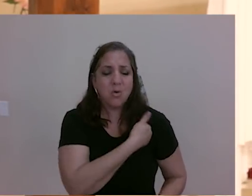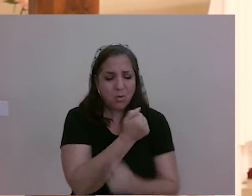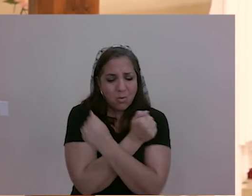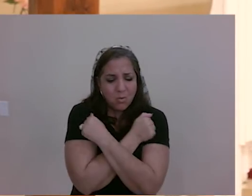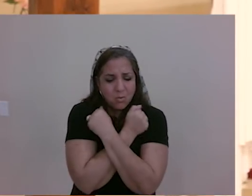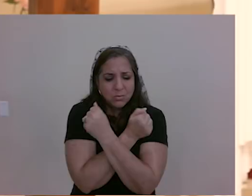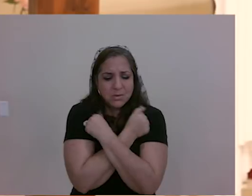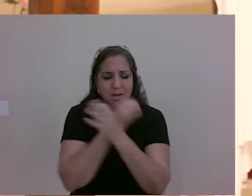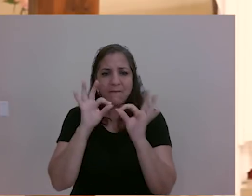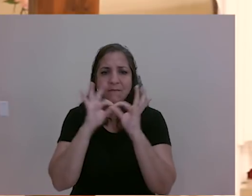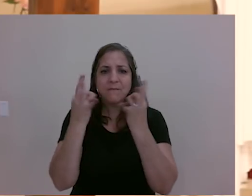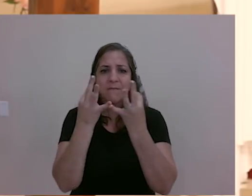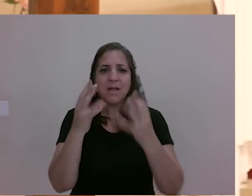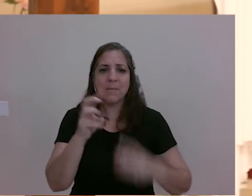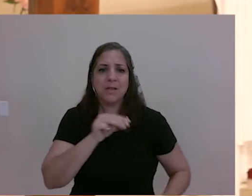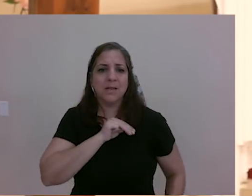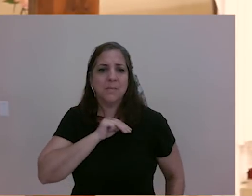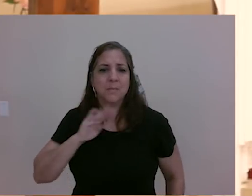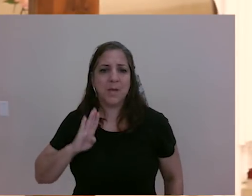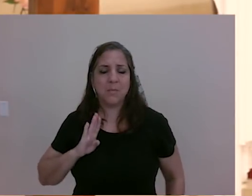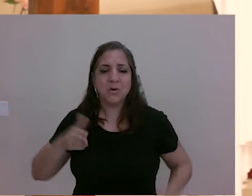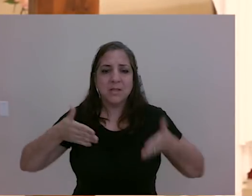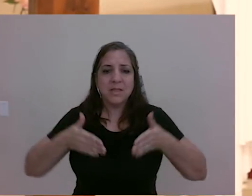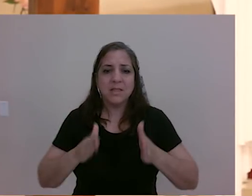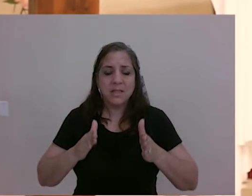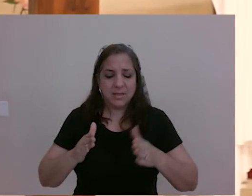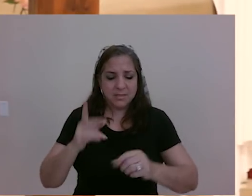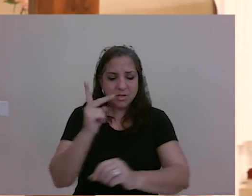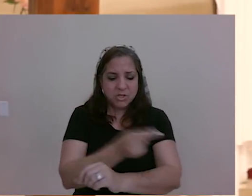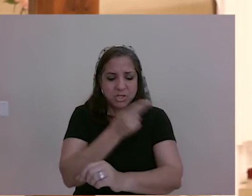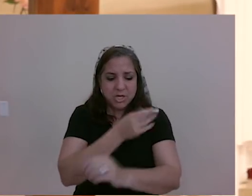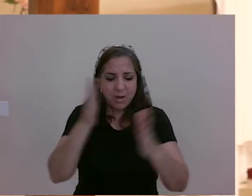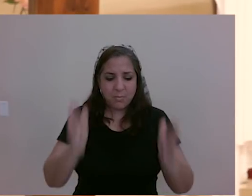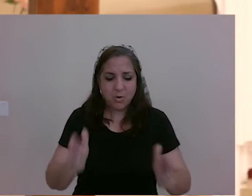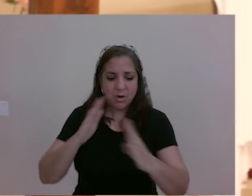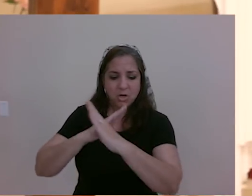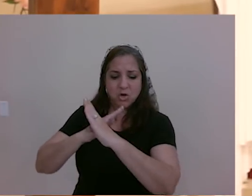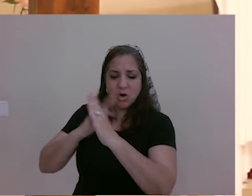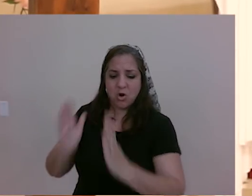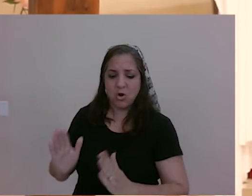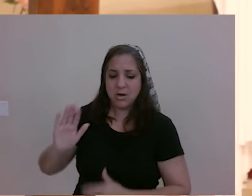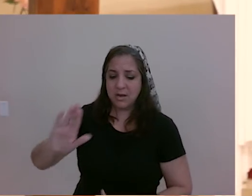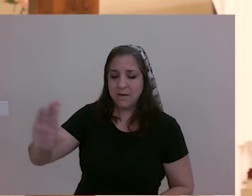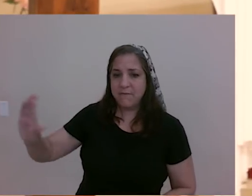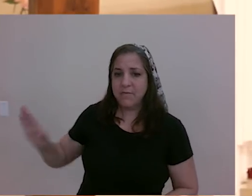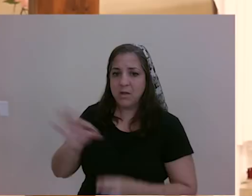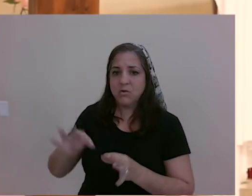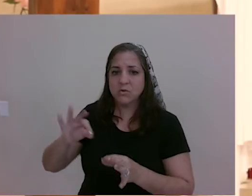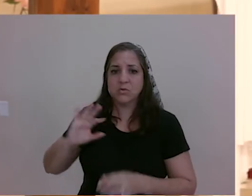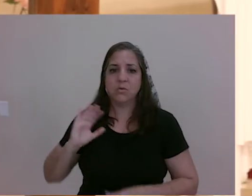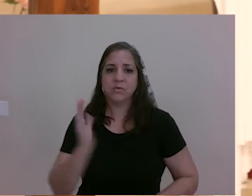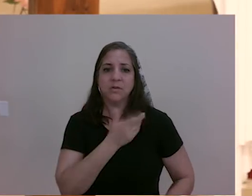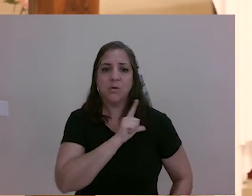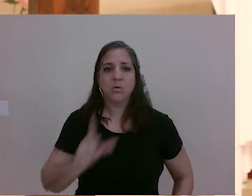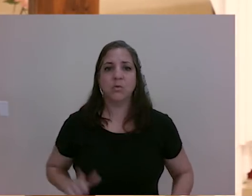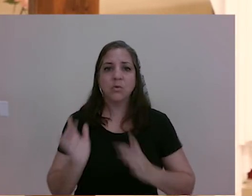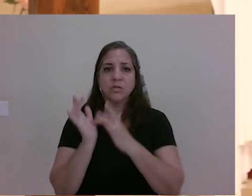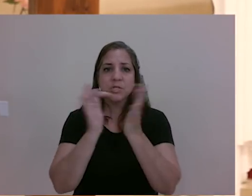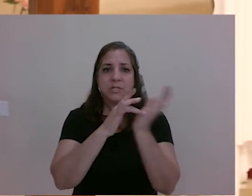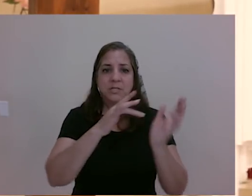that the shepherd and guardian of their souls, our Lord Jesus Christ, may find them